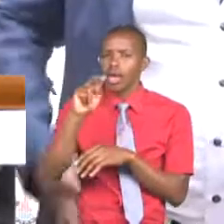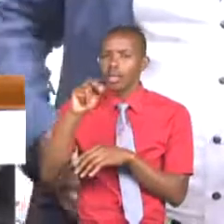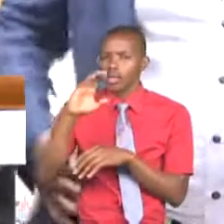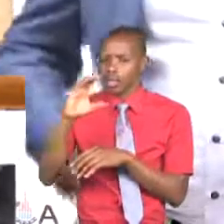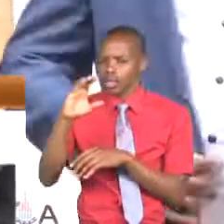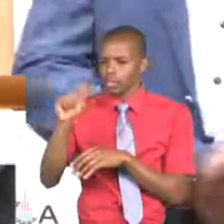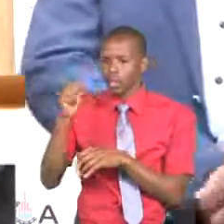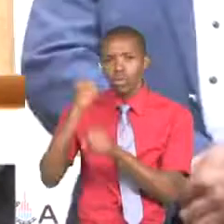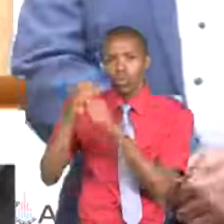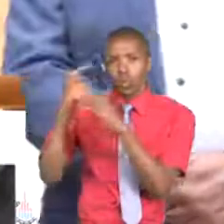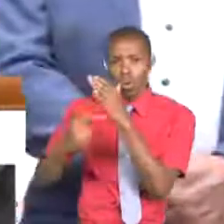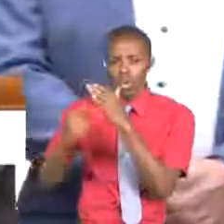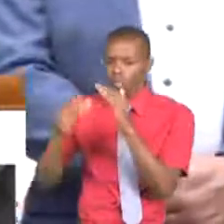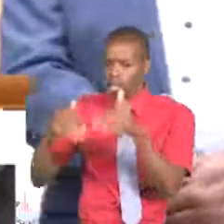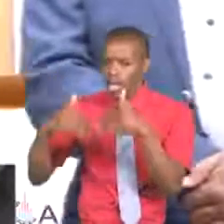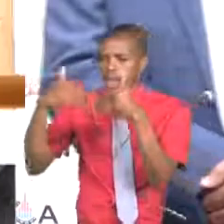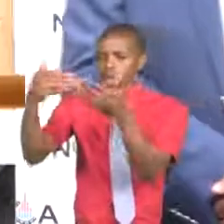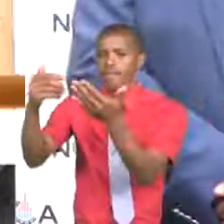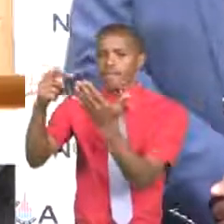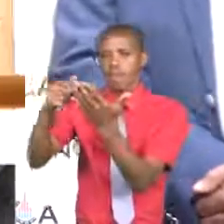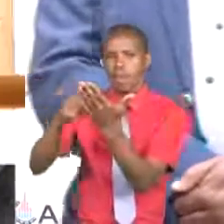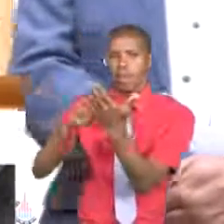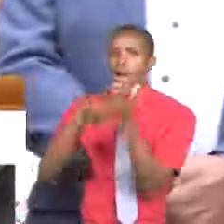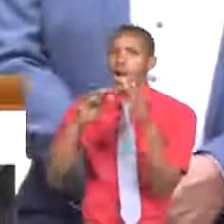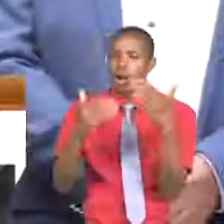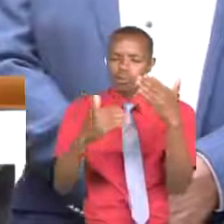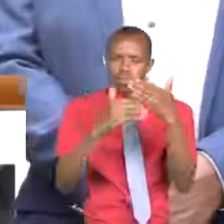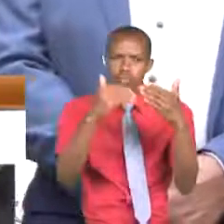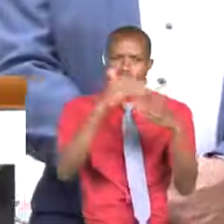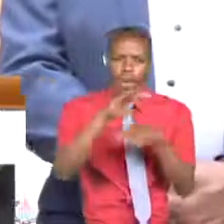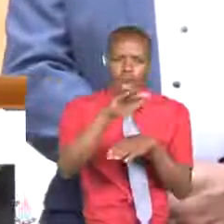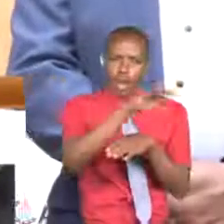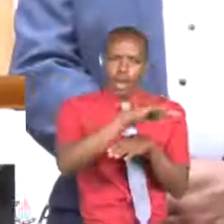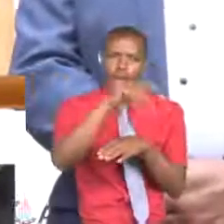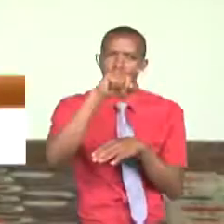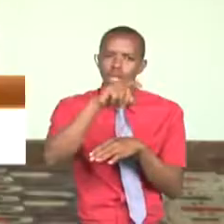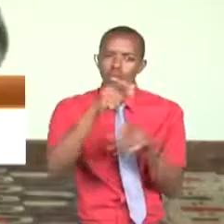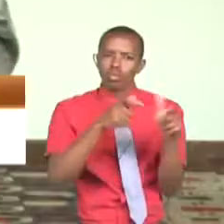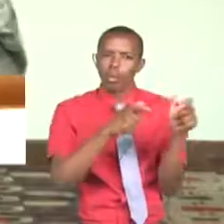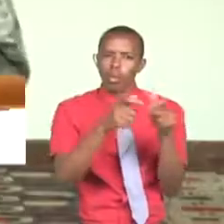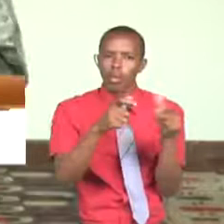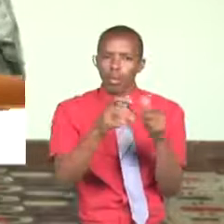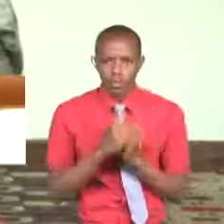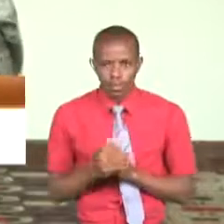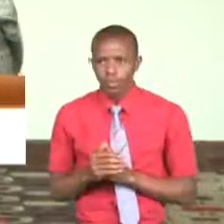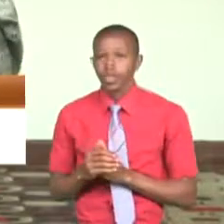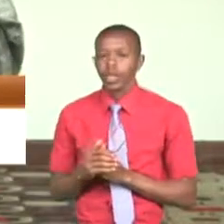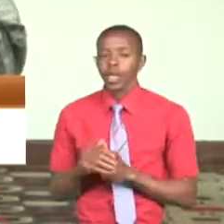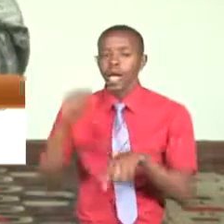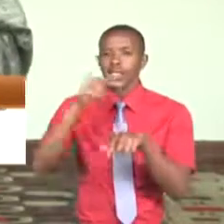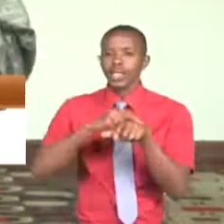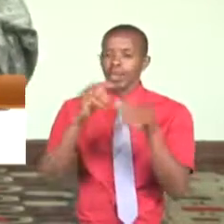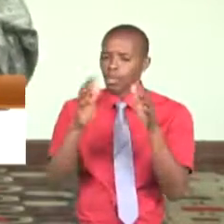was able to provide guidelines on how construction sites are supposed to be managed. As it expands,